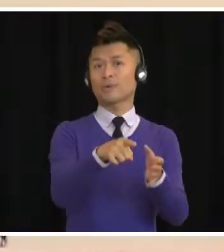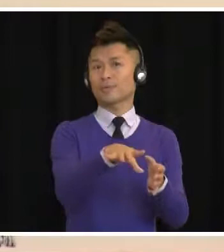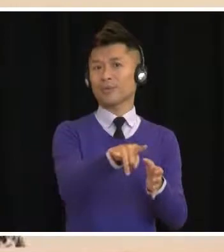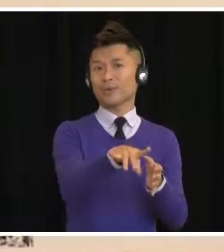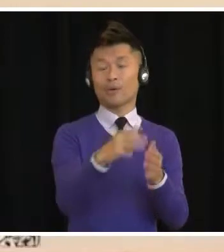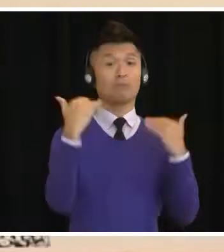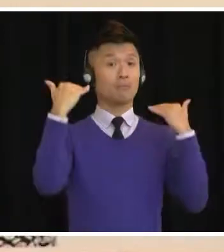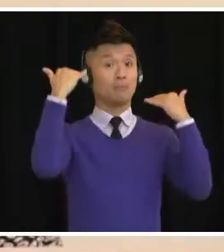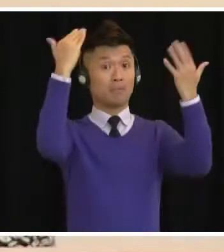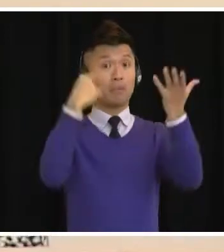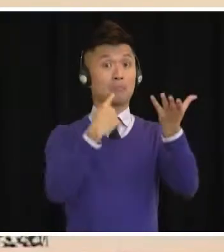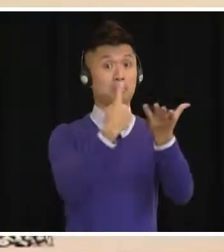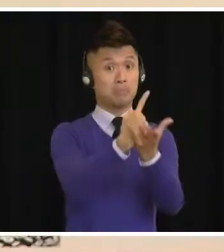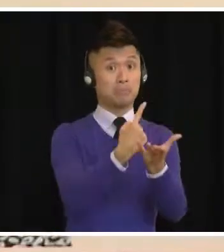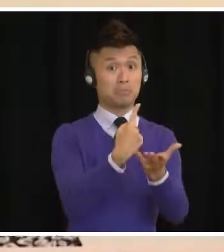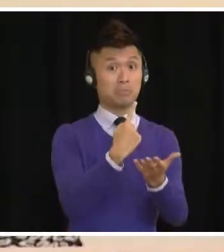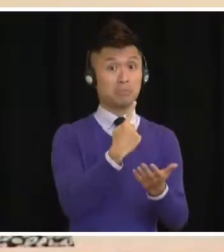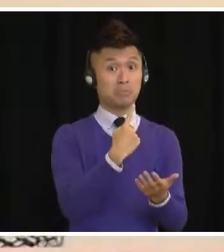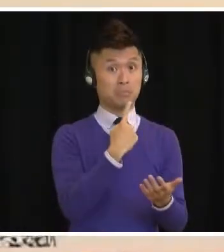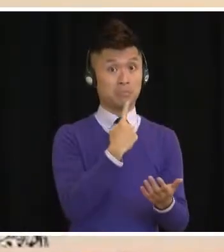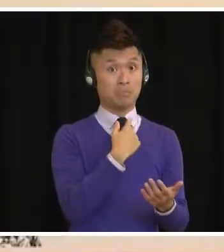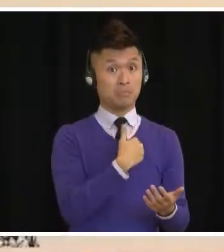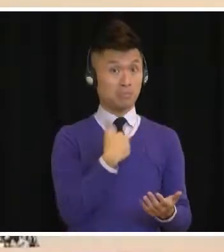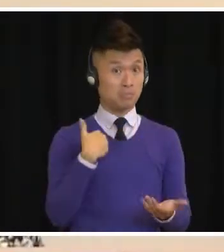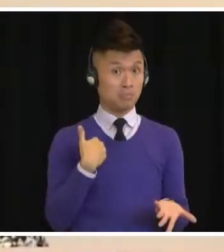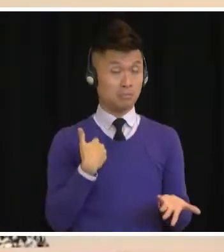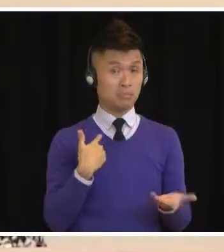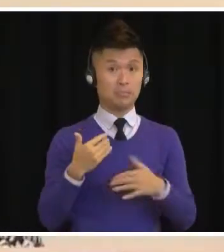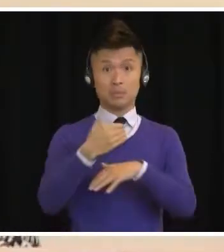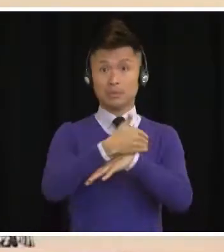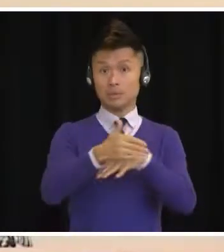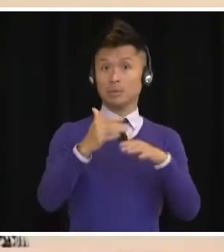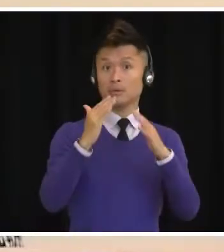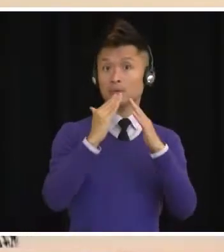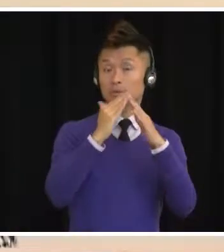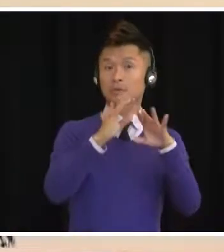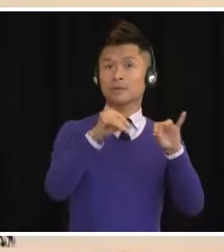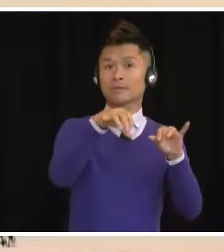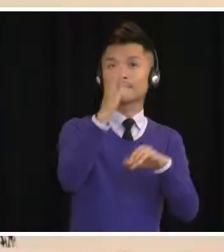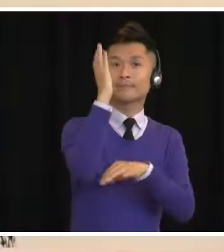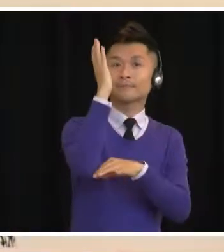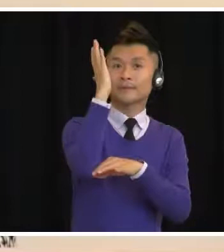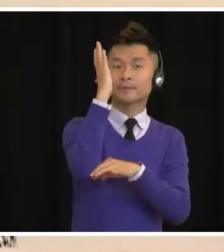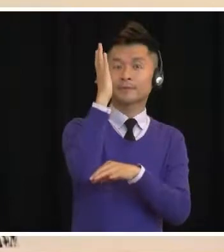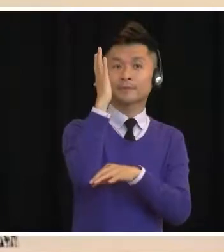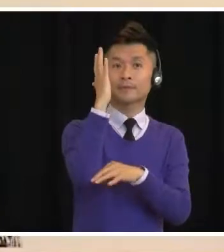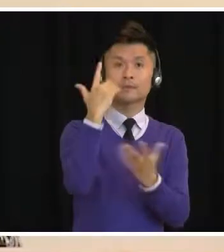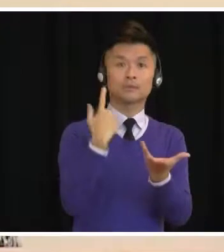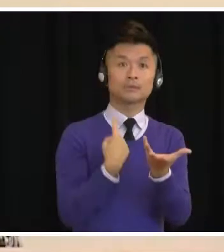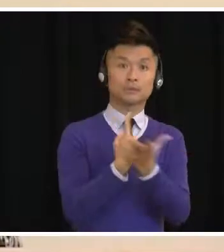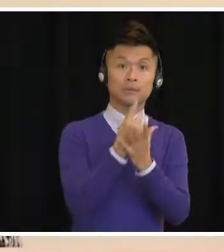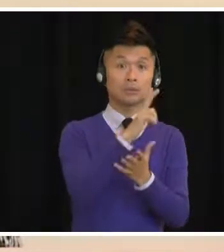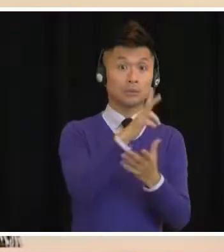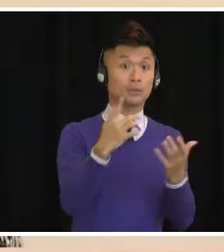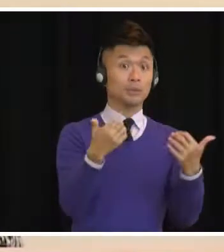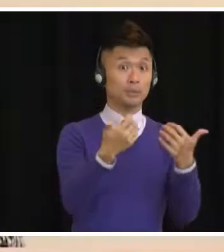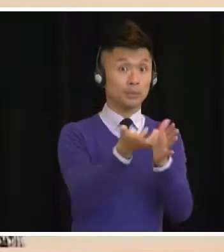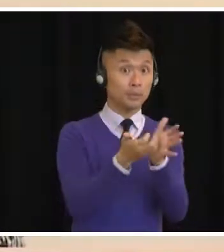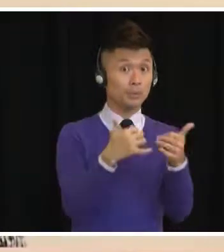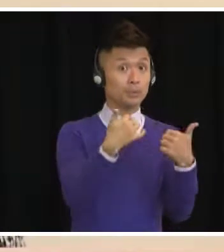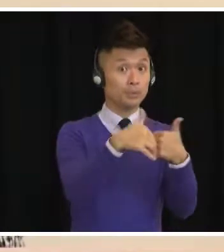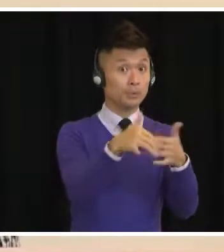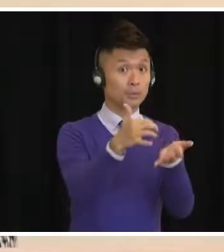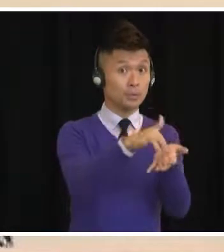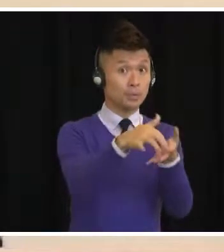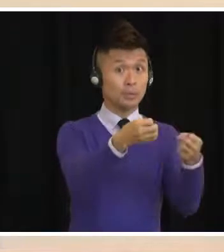participatory budgeting at local council level? Is there any scope for children to be involved, being consulted on